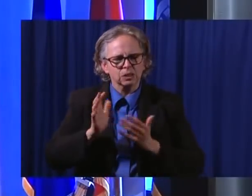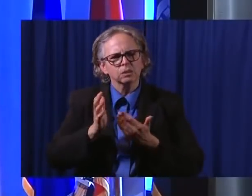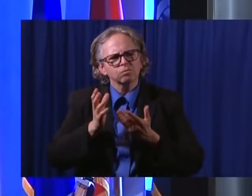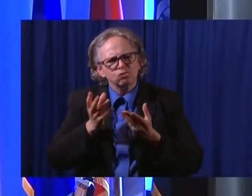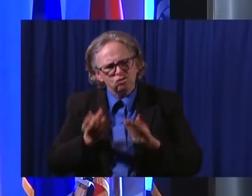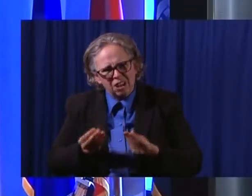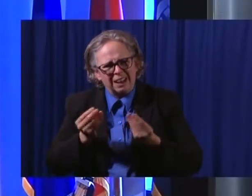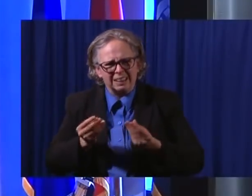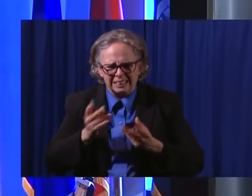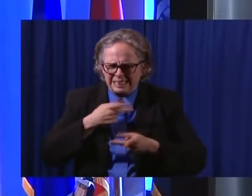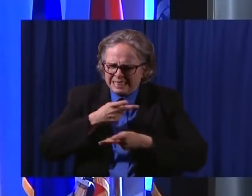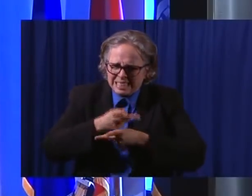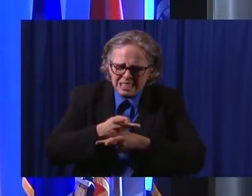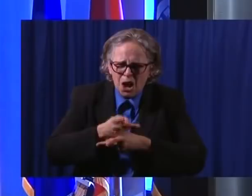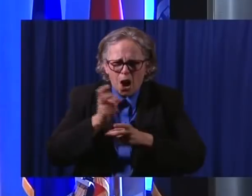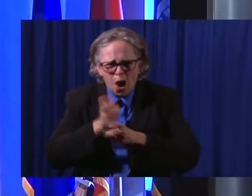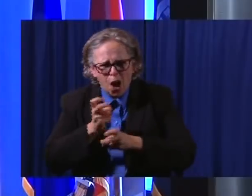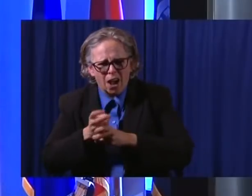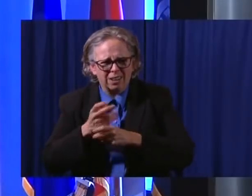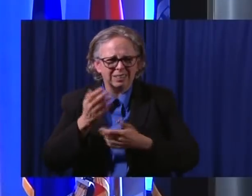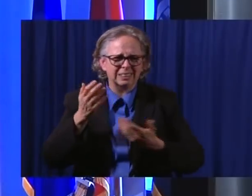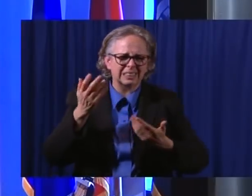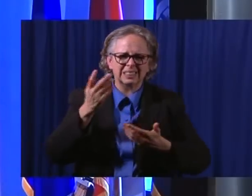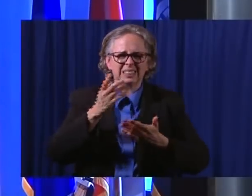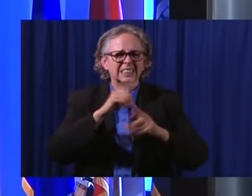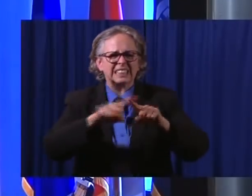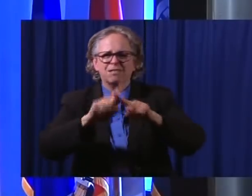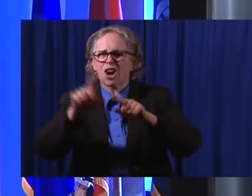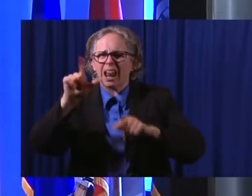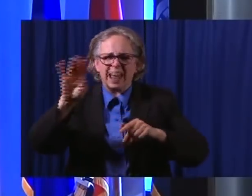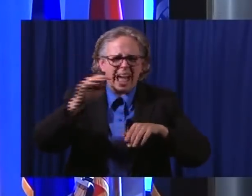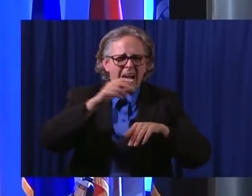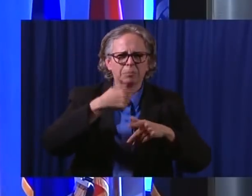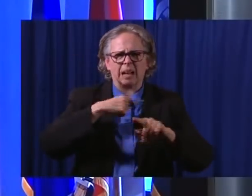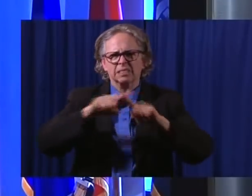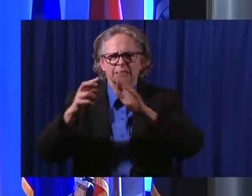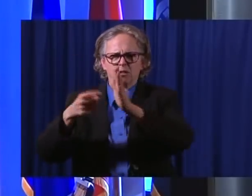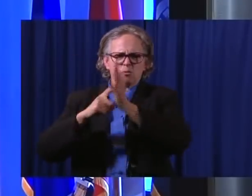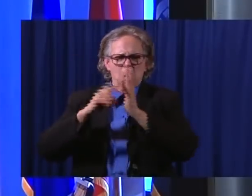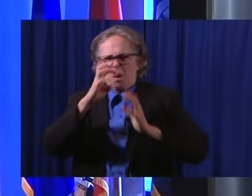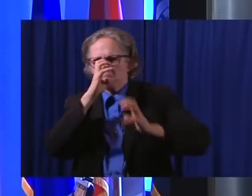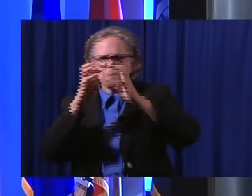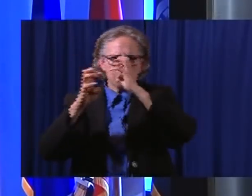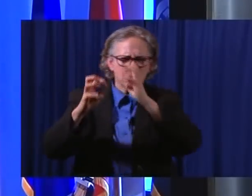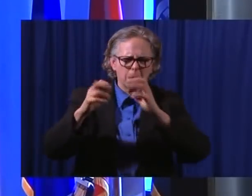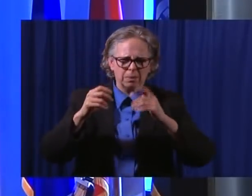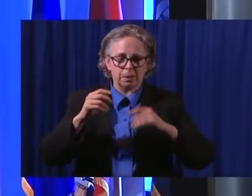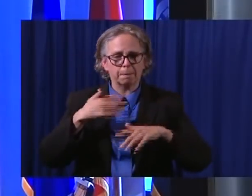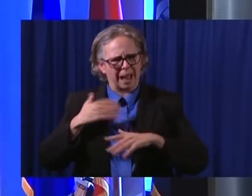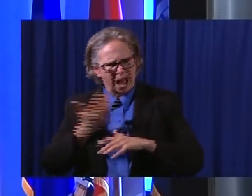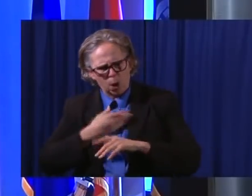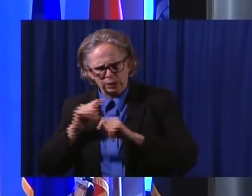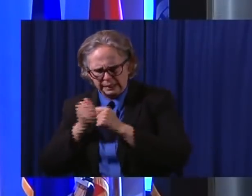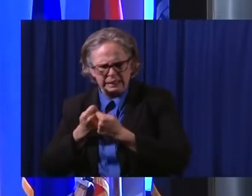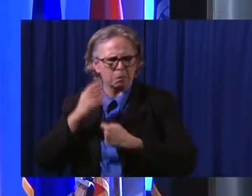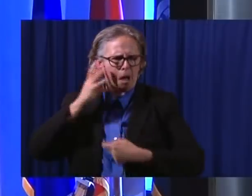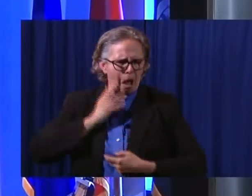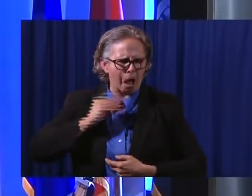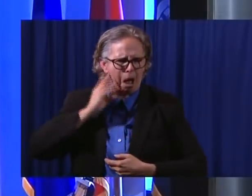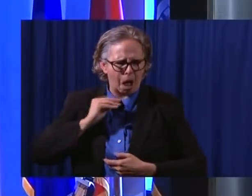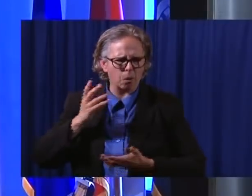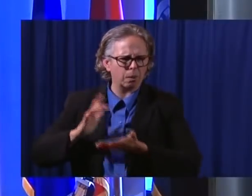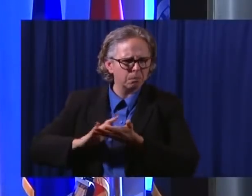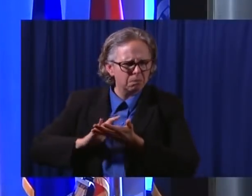Different labs take the samples different ways, different forms. So our teams are comprised not only of those medical professionals, but all the administrative support